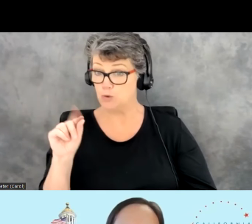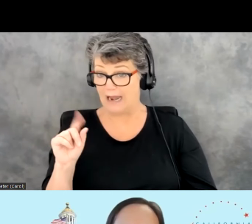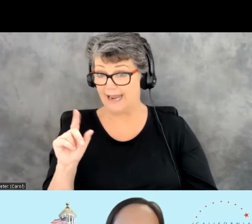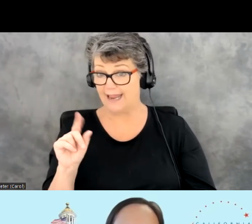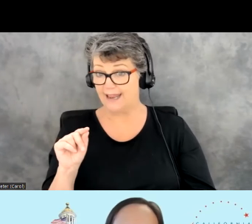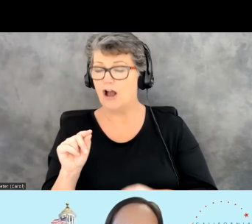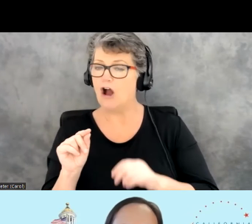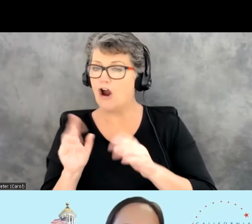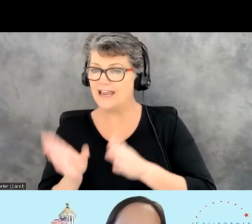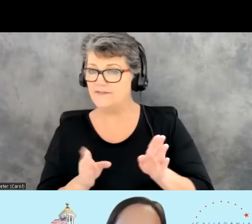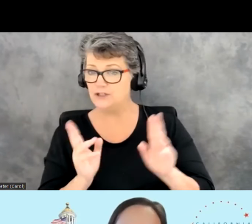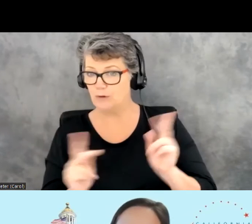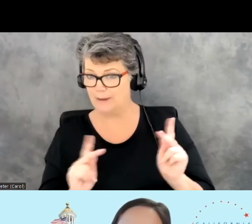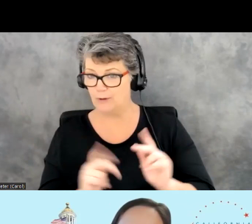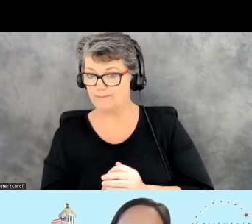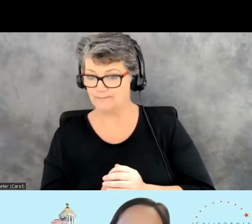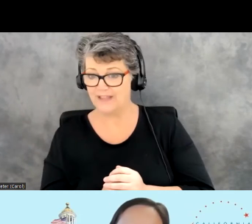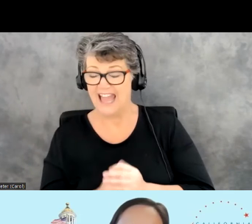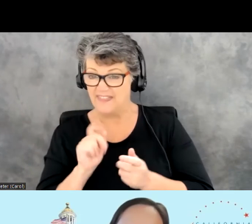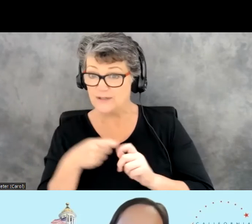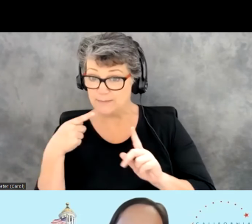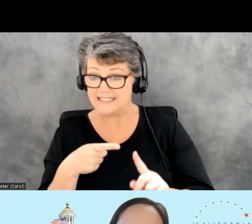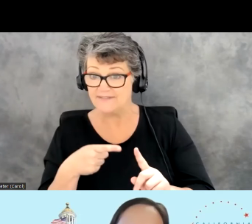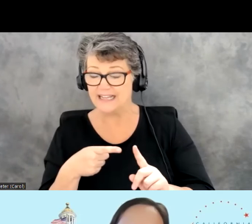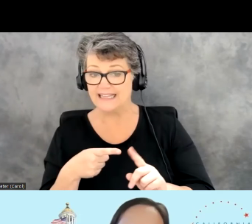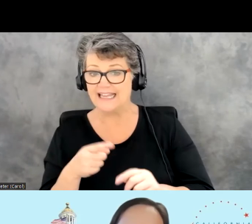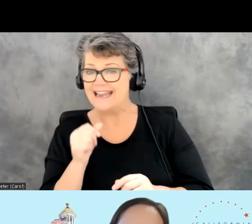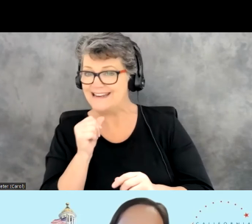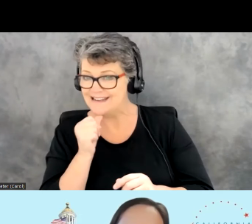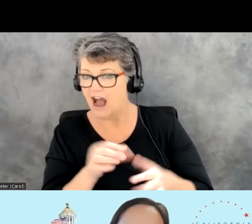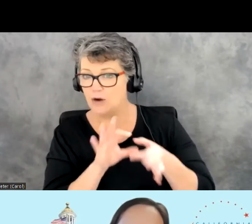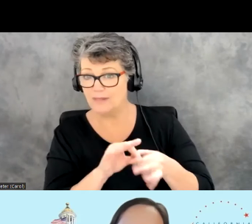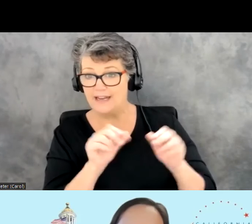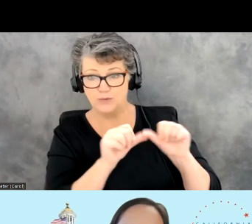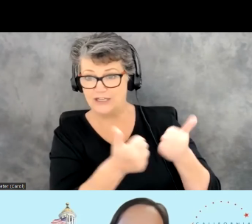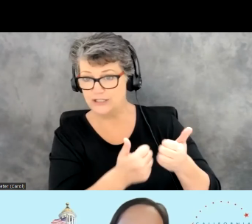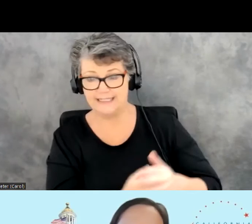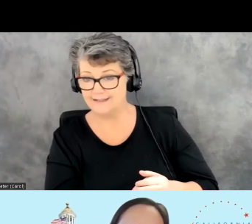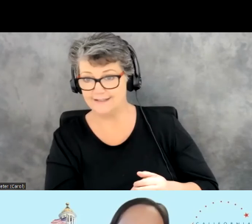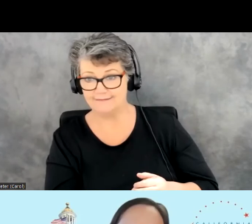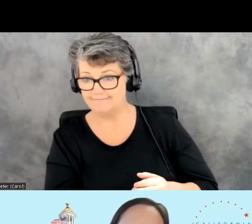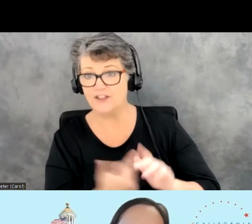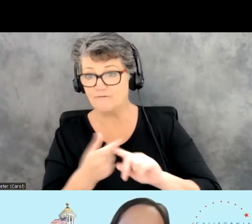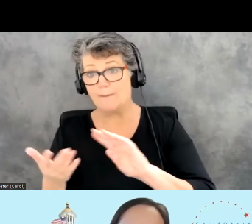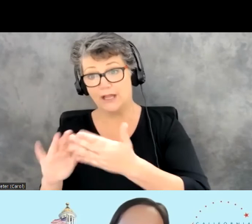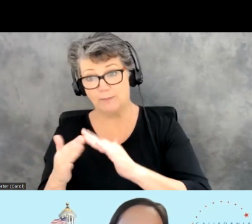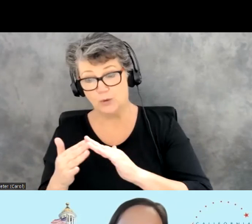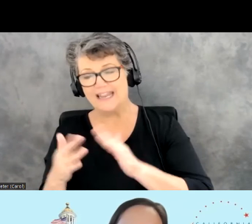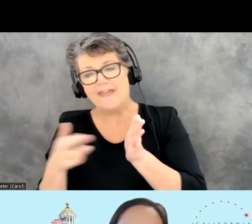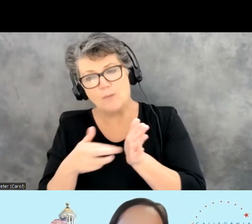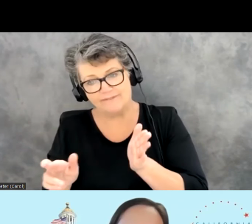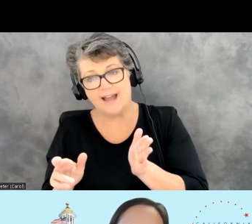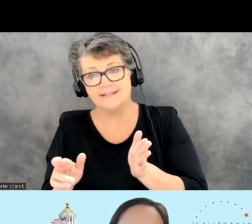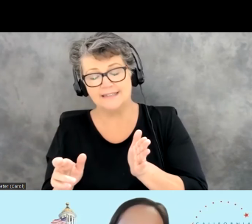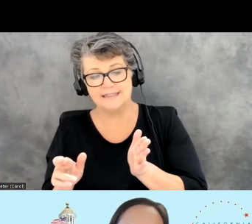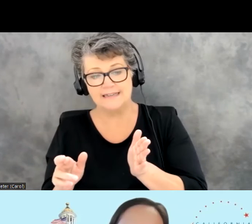are individuals. 20 of those are specifically non-agency people in the community that reflect the